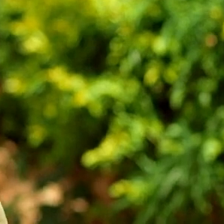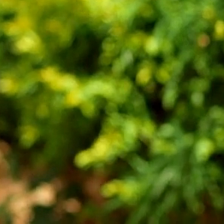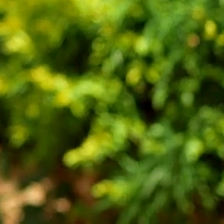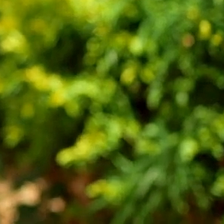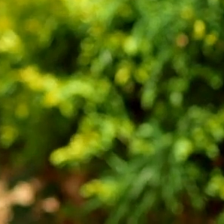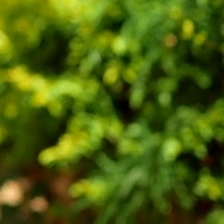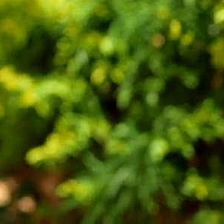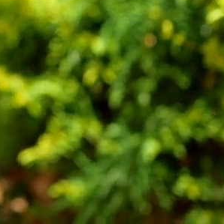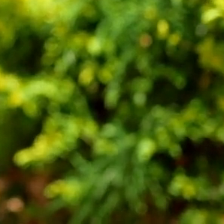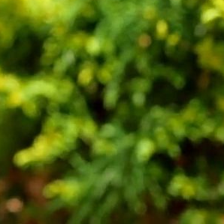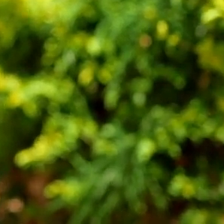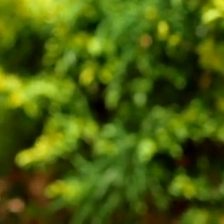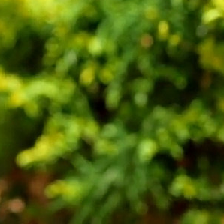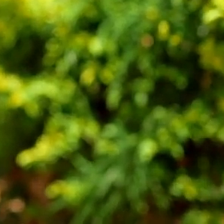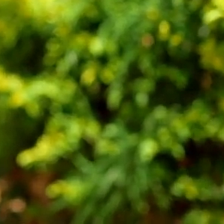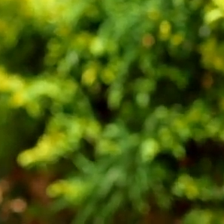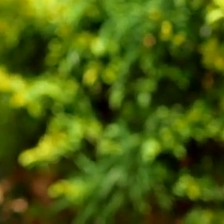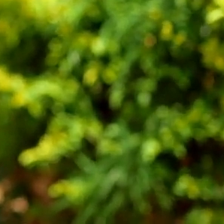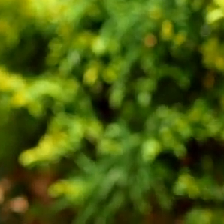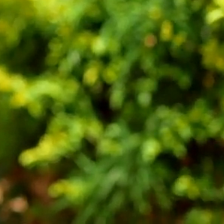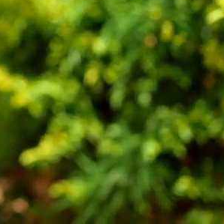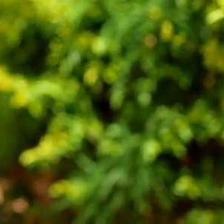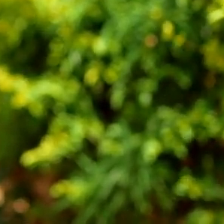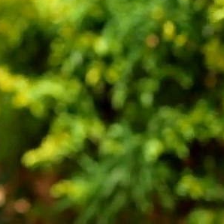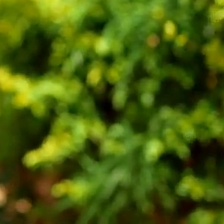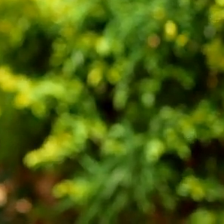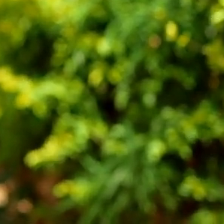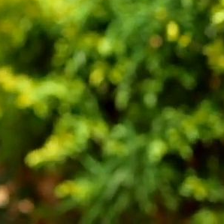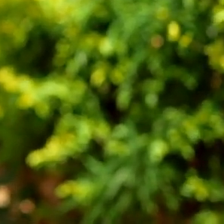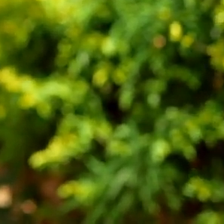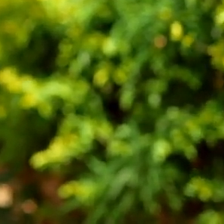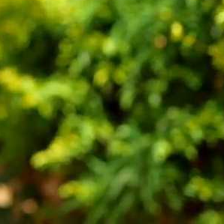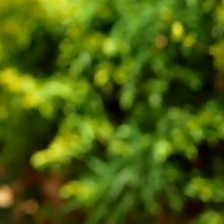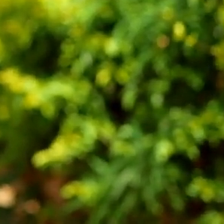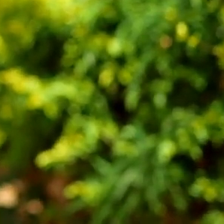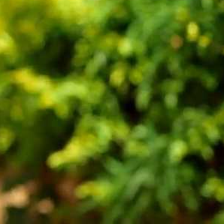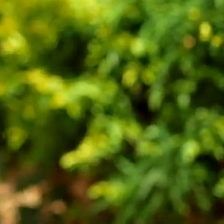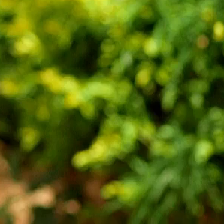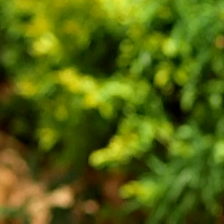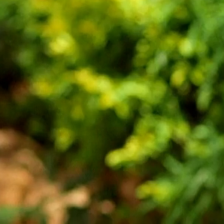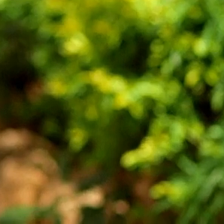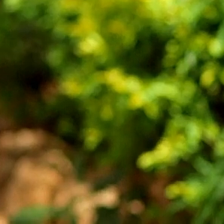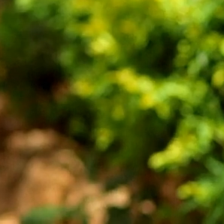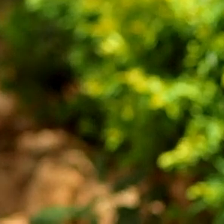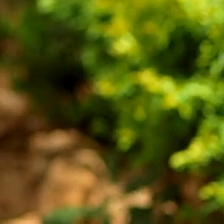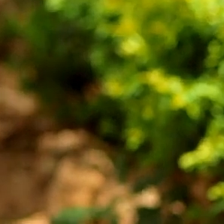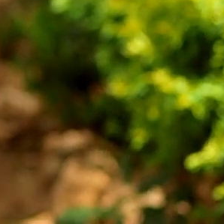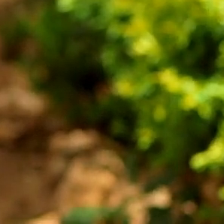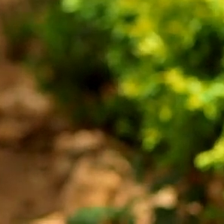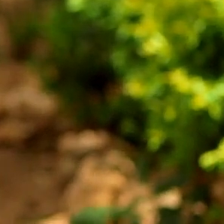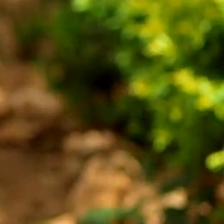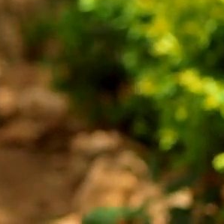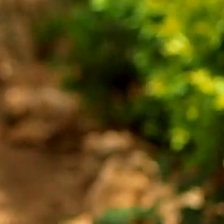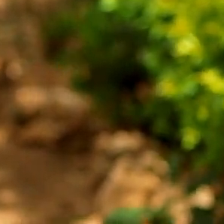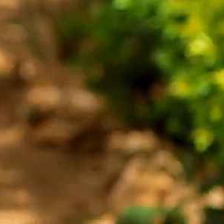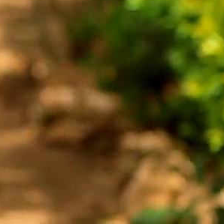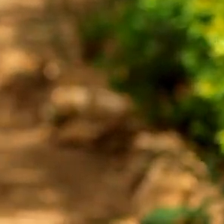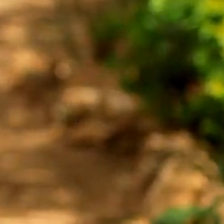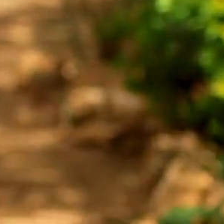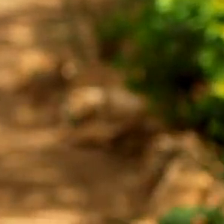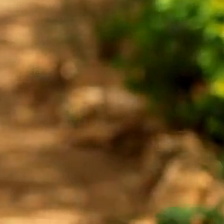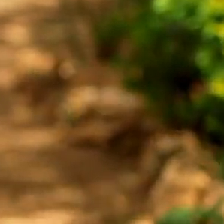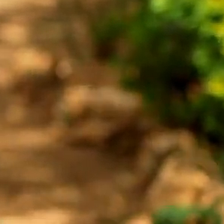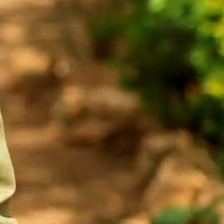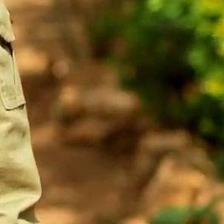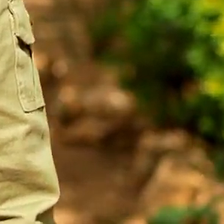and gave it, and it was multiplied. But the thing that catches me, that I want to share with us today, is that